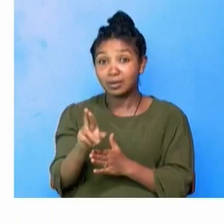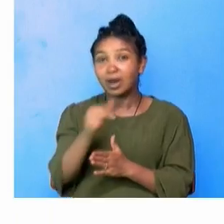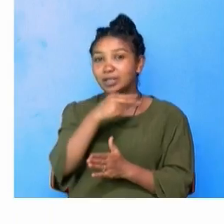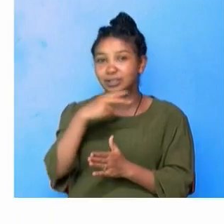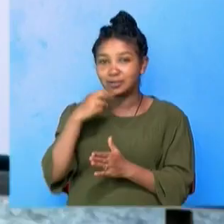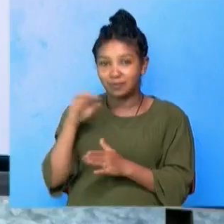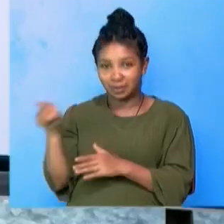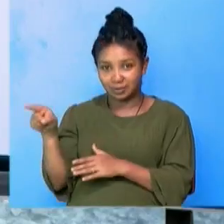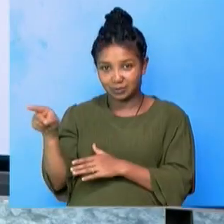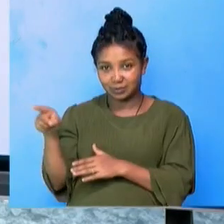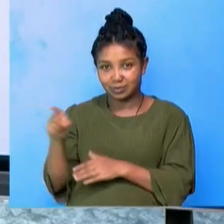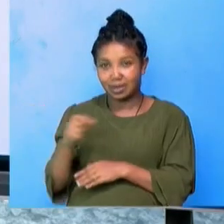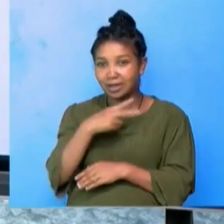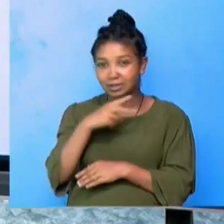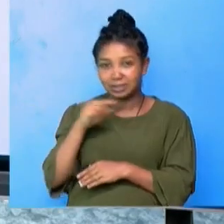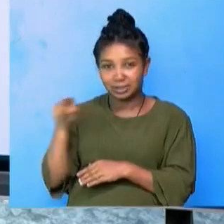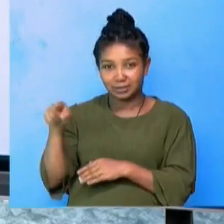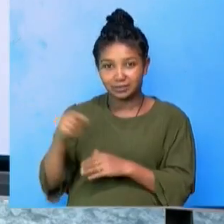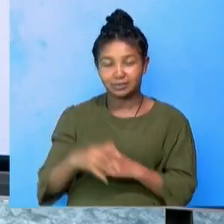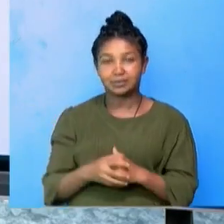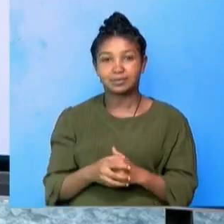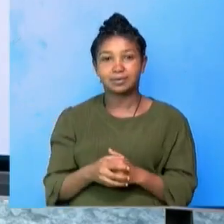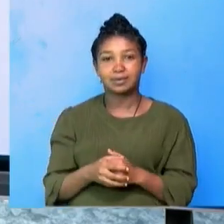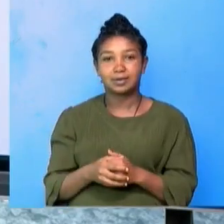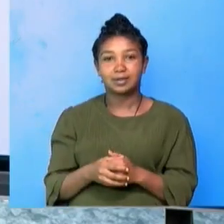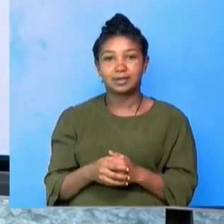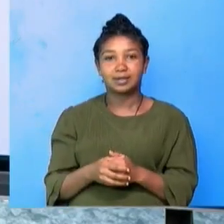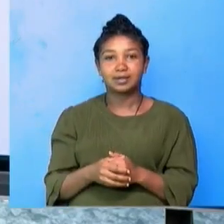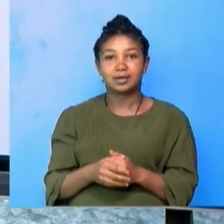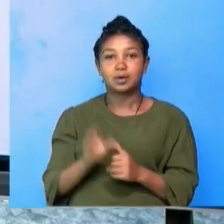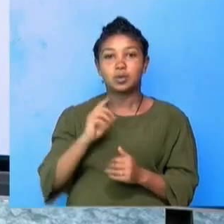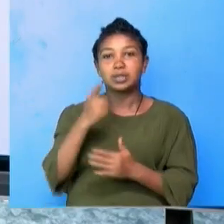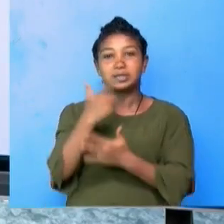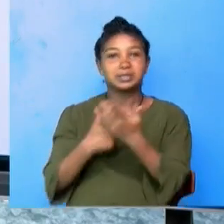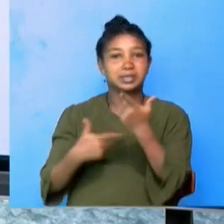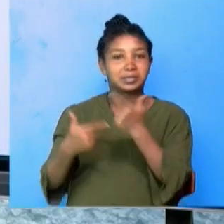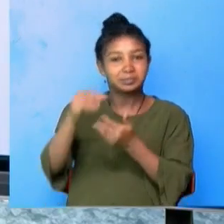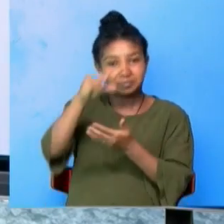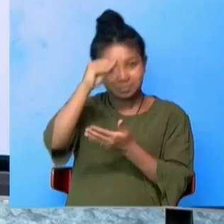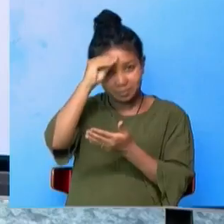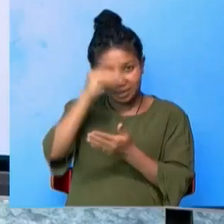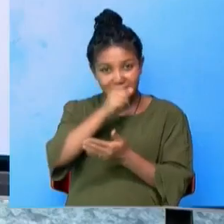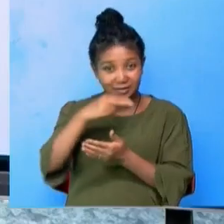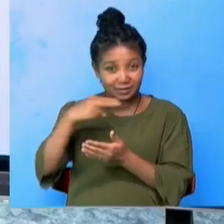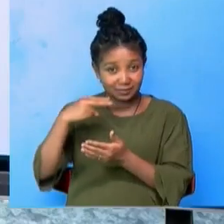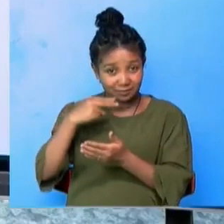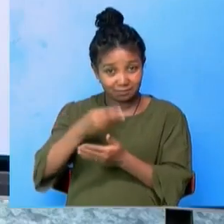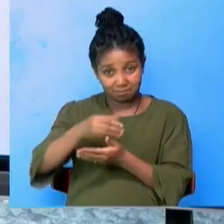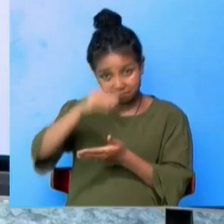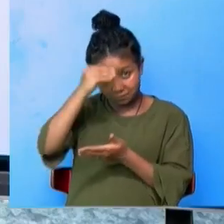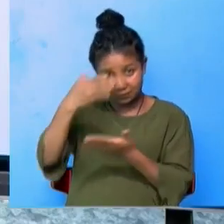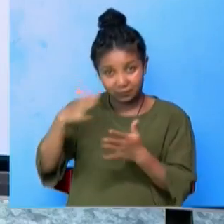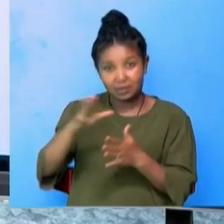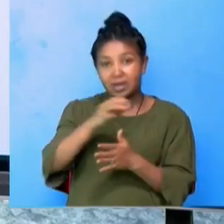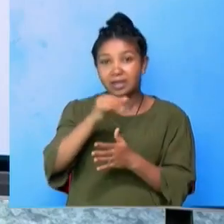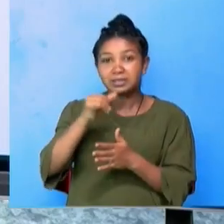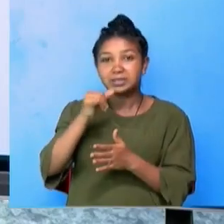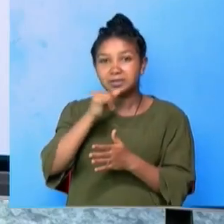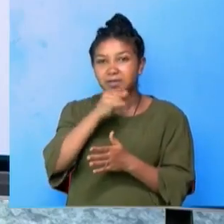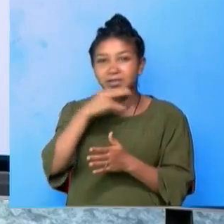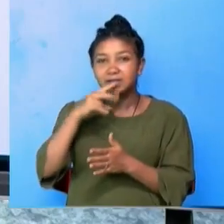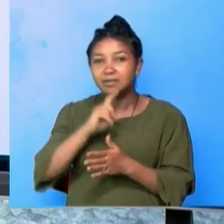adjectives. These questions are what? Adjectives. We discussed about adjectives before. Adjective, it